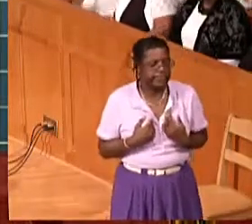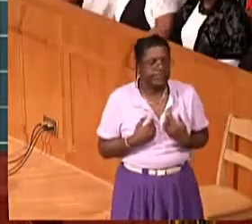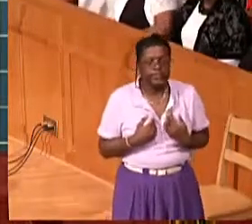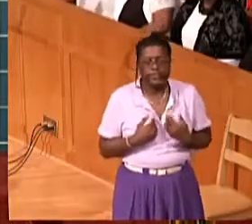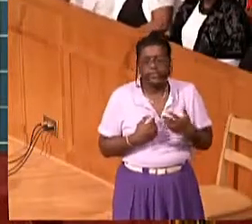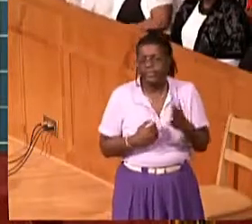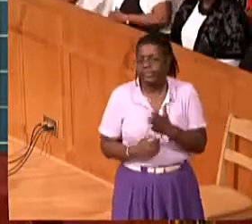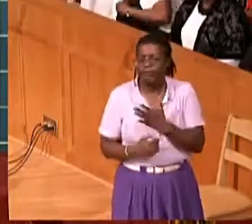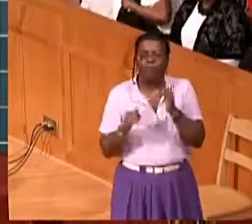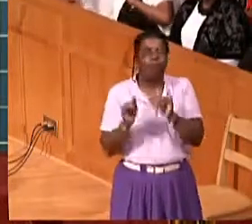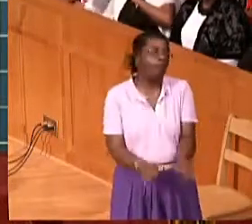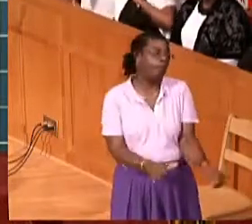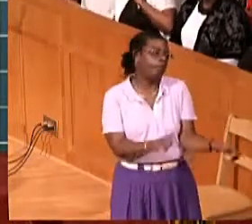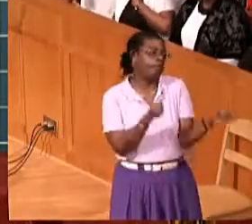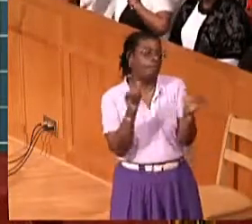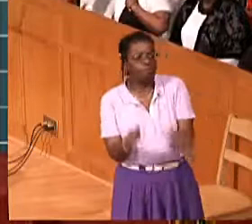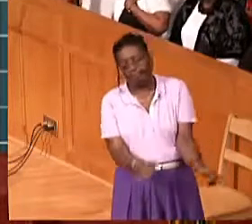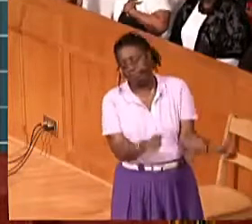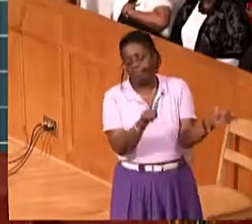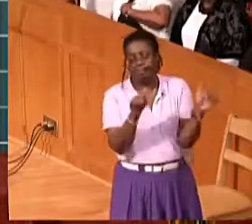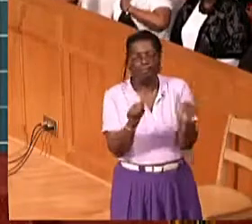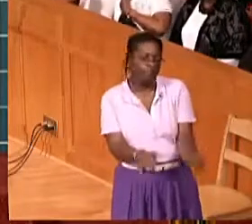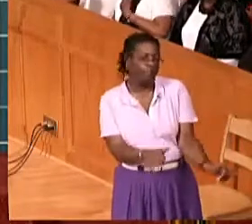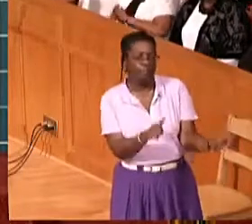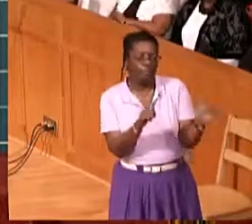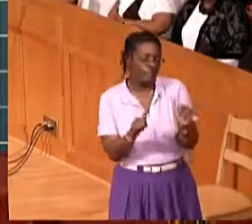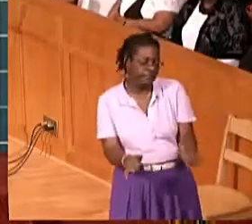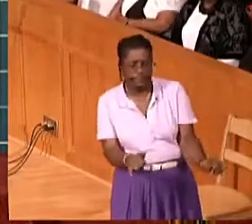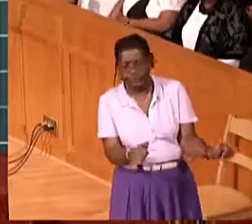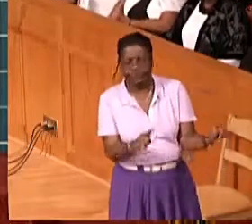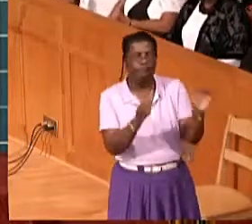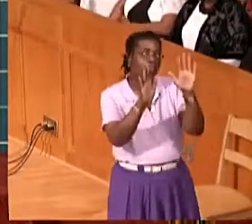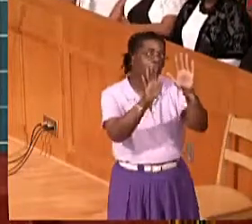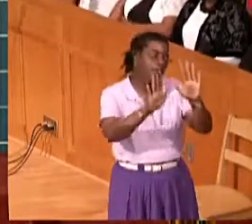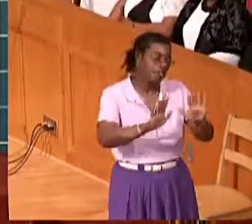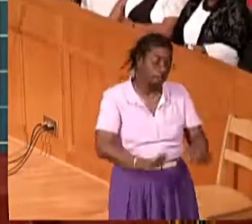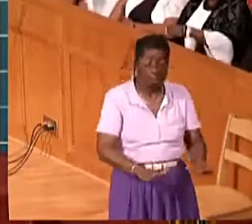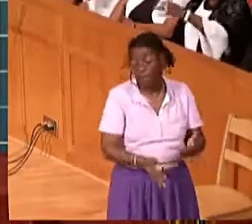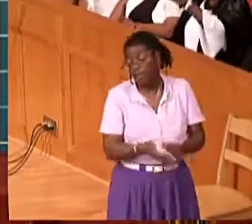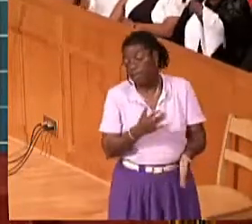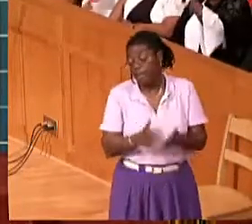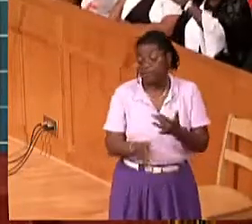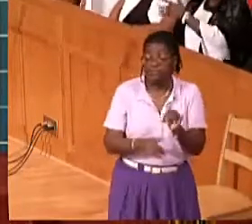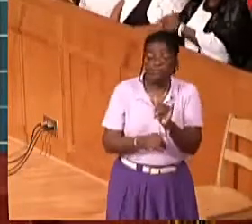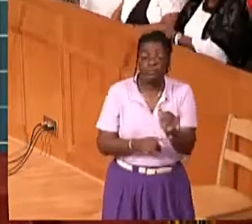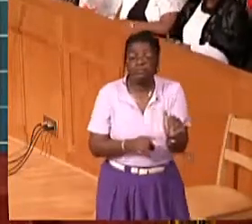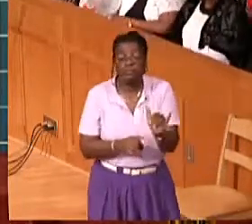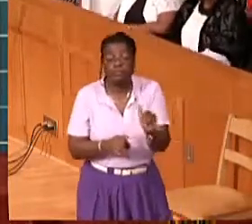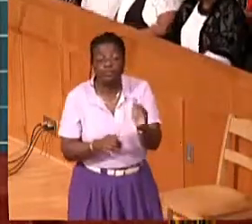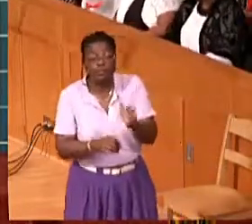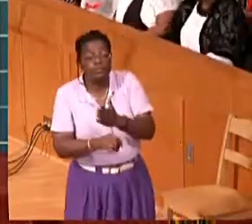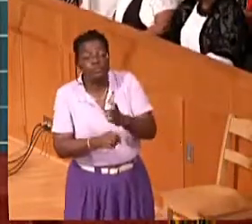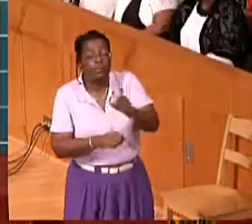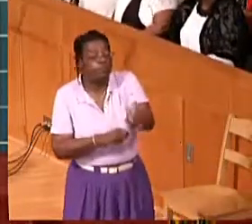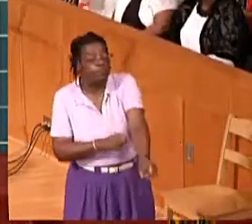song. Maybe it's that same old song that helps to get them over. Have I got one witness here? I've got a